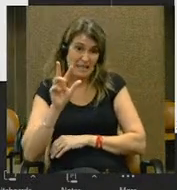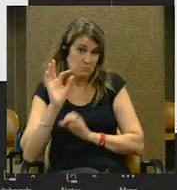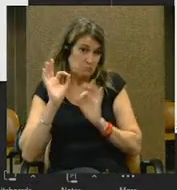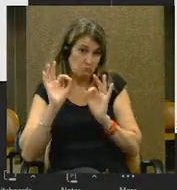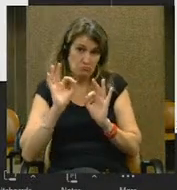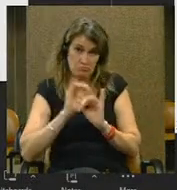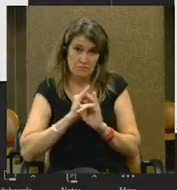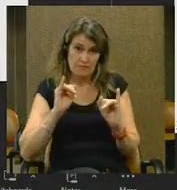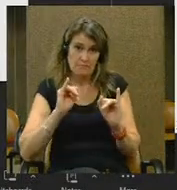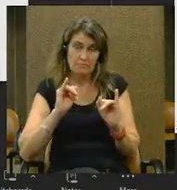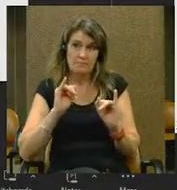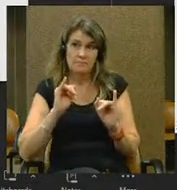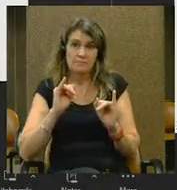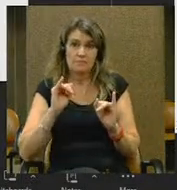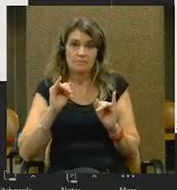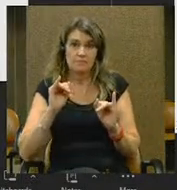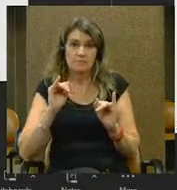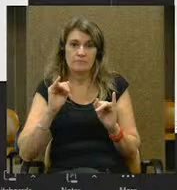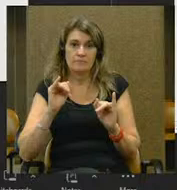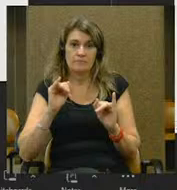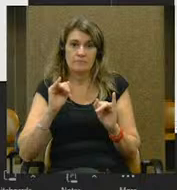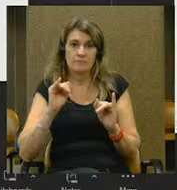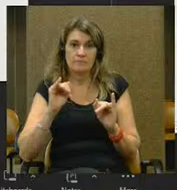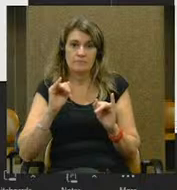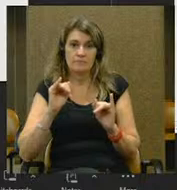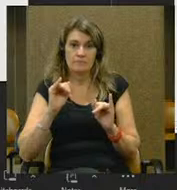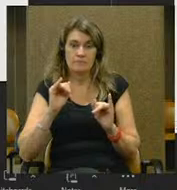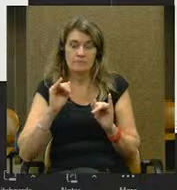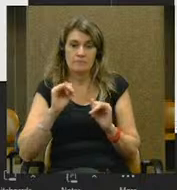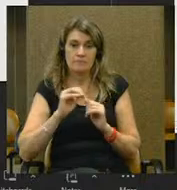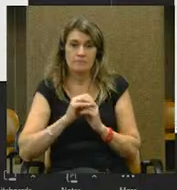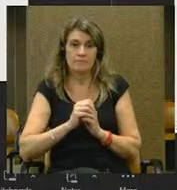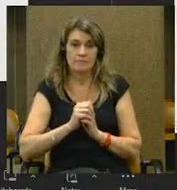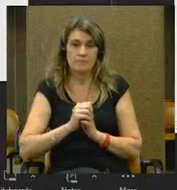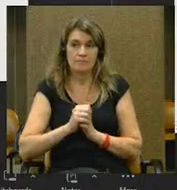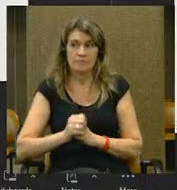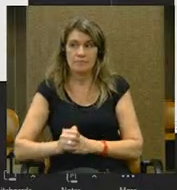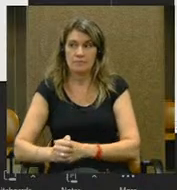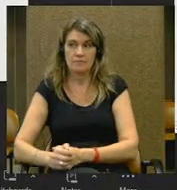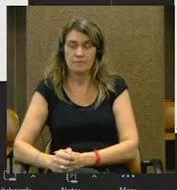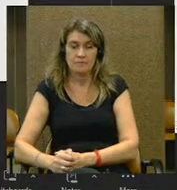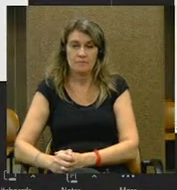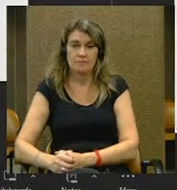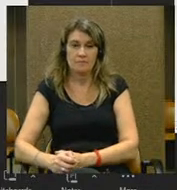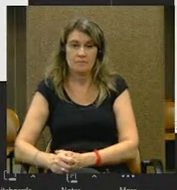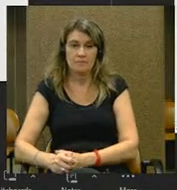continued to recommend that this be followed with a number of